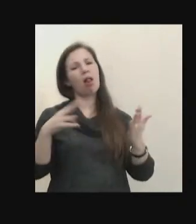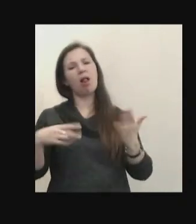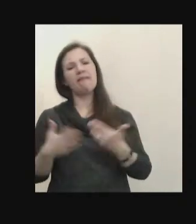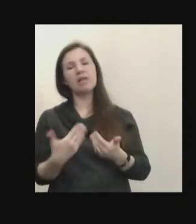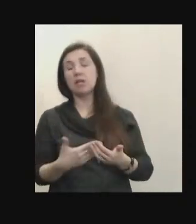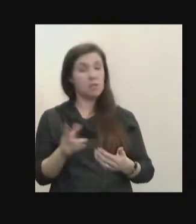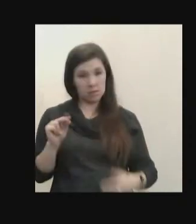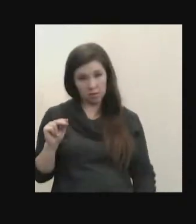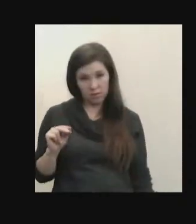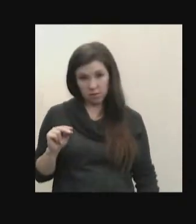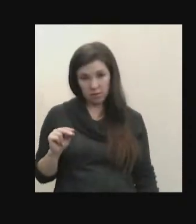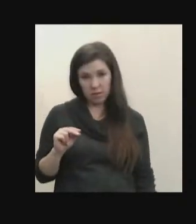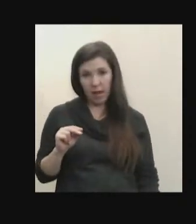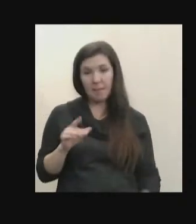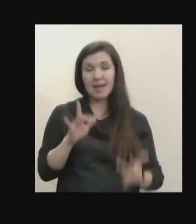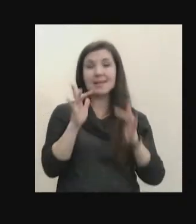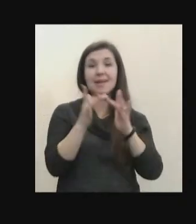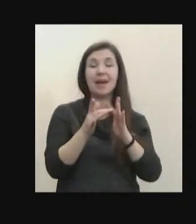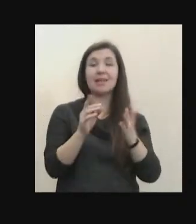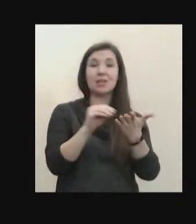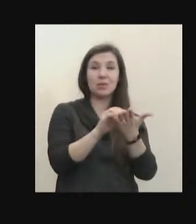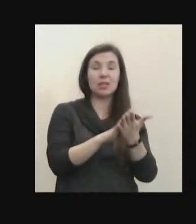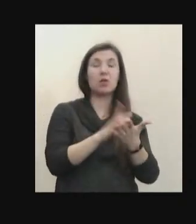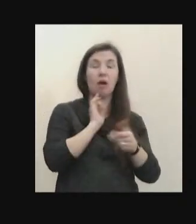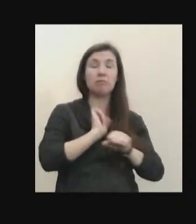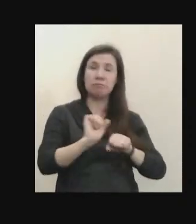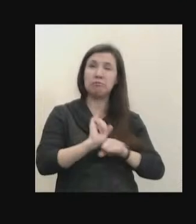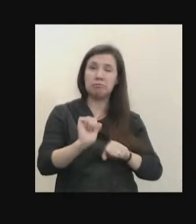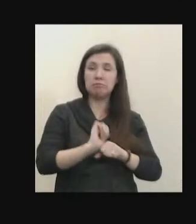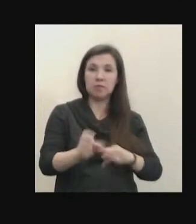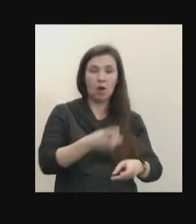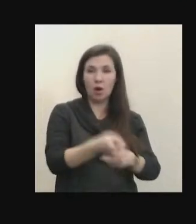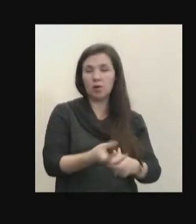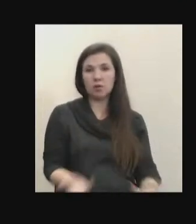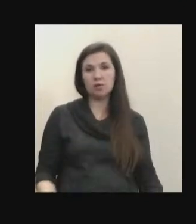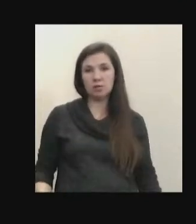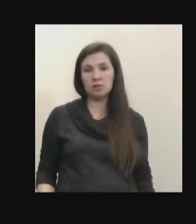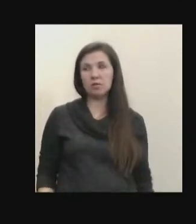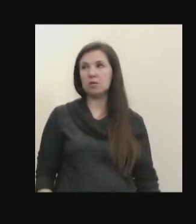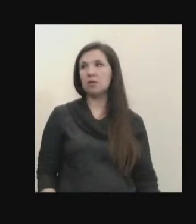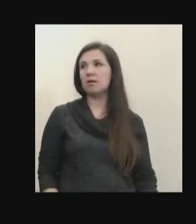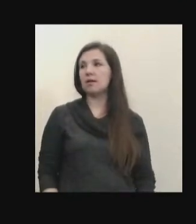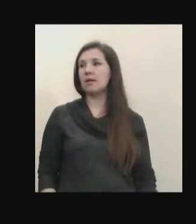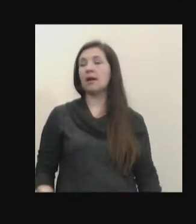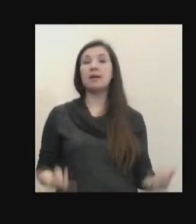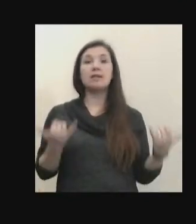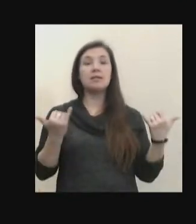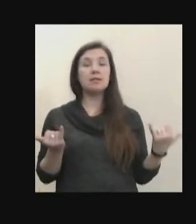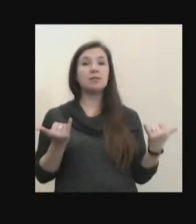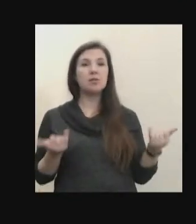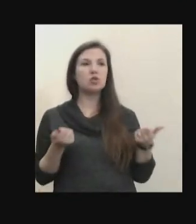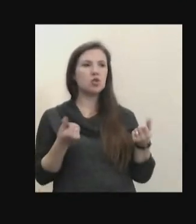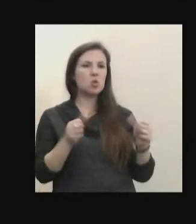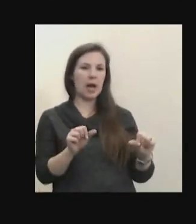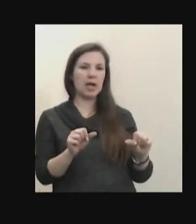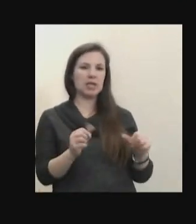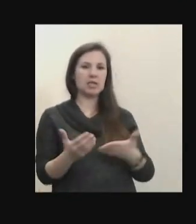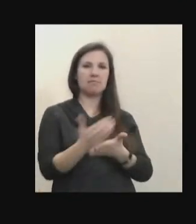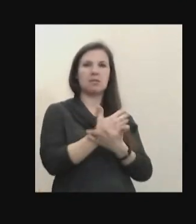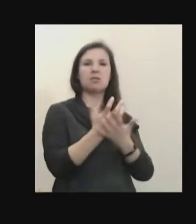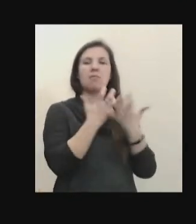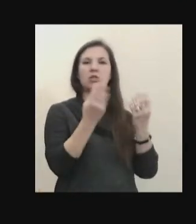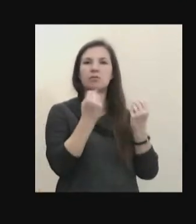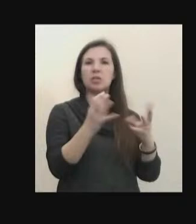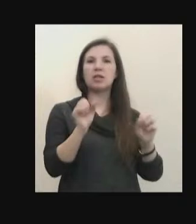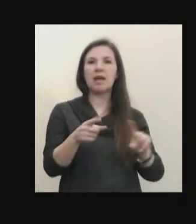Our contact tracers are working their tails off. And at this point, they're basically trying to get as much information they can from the public